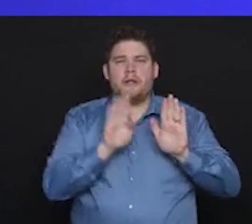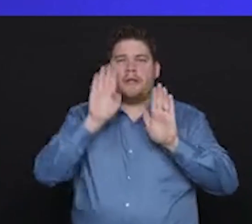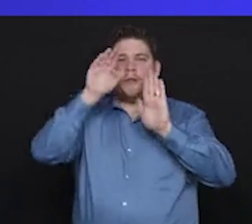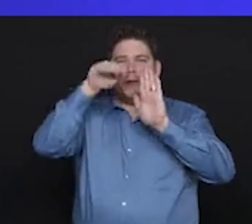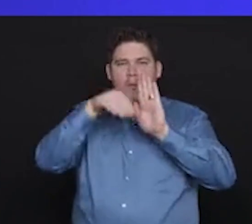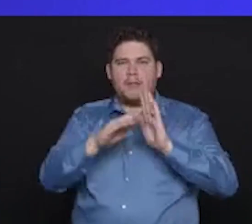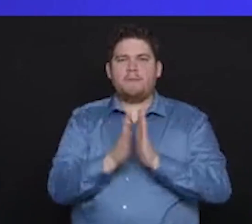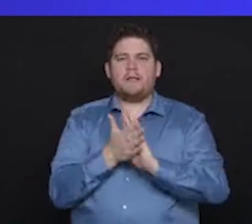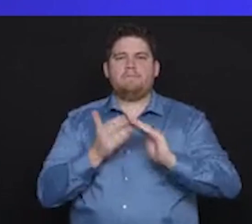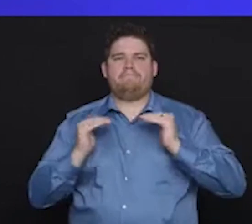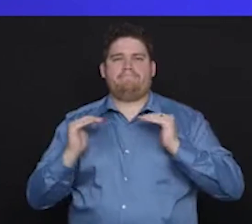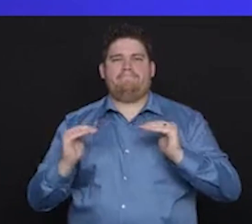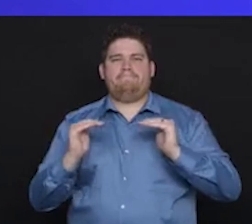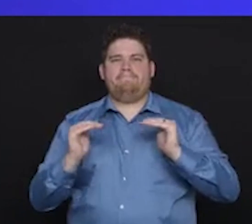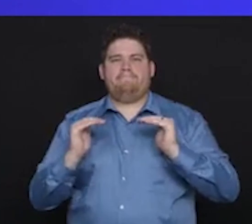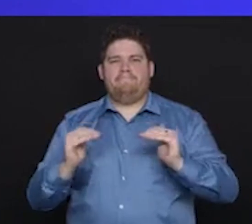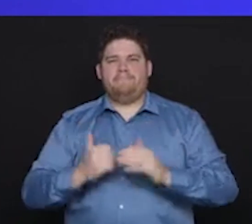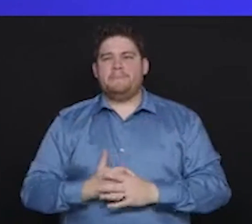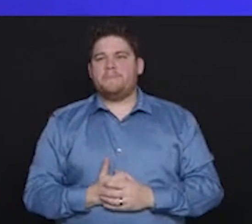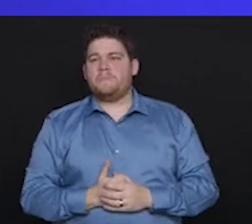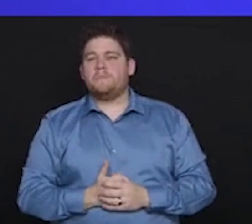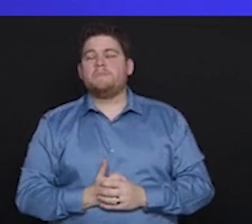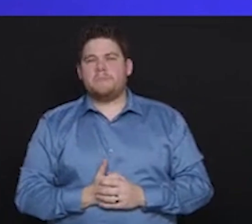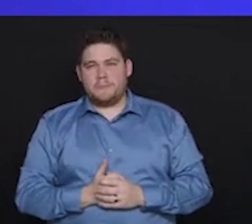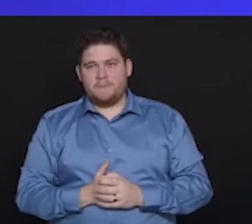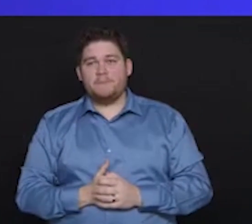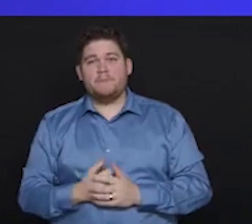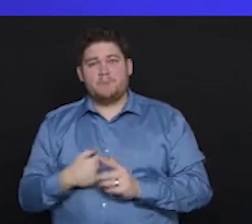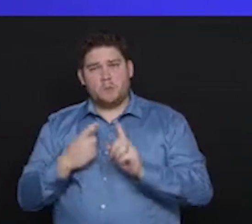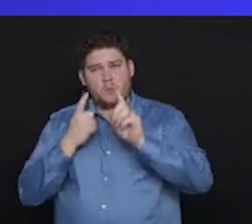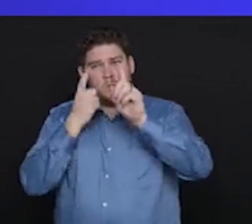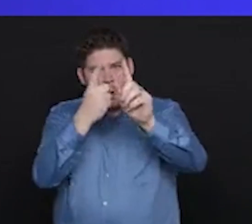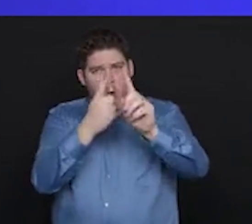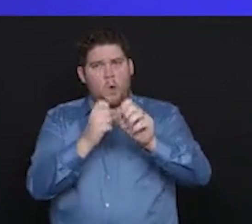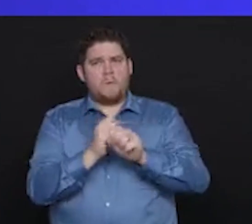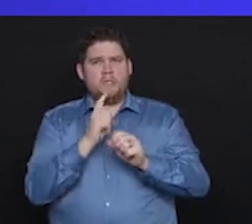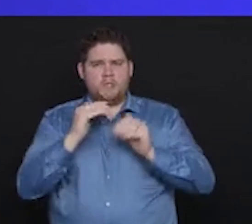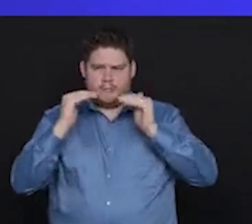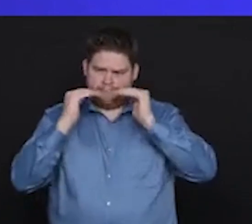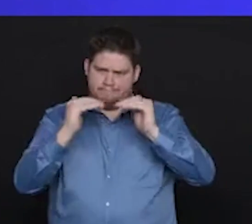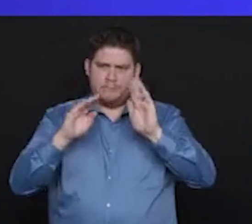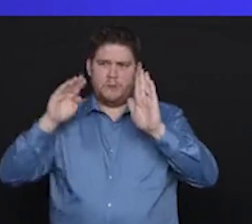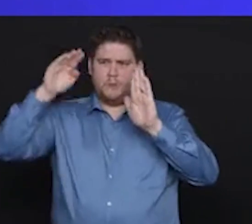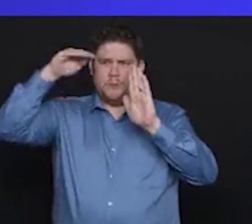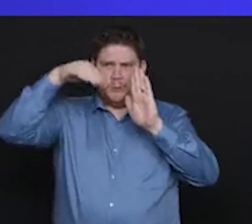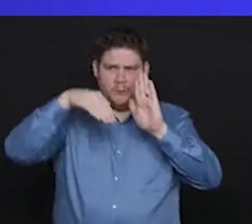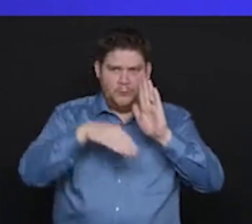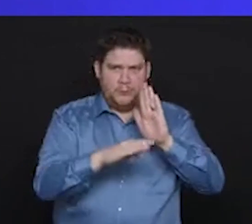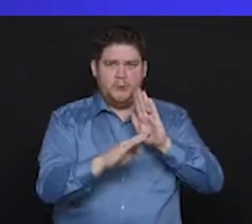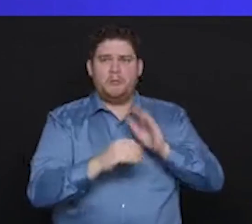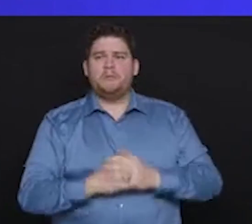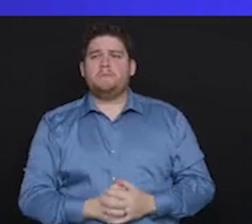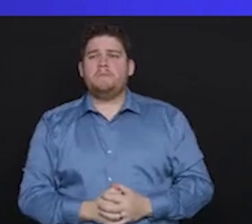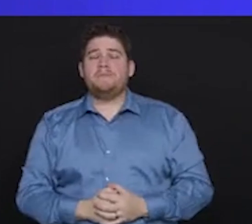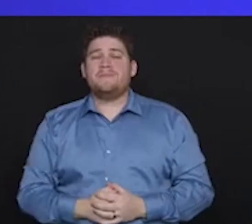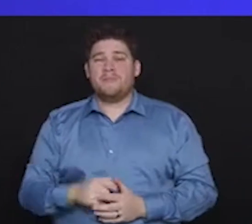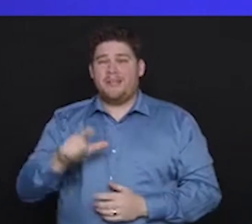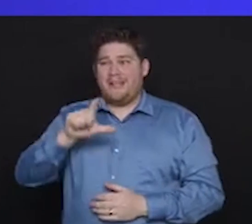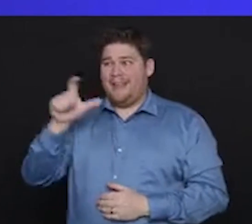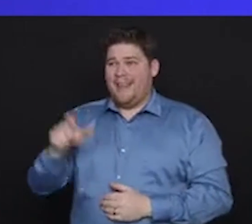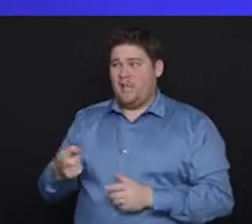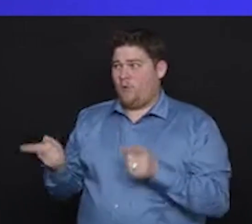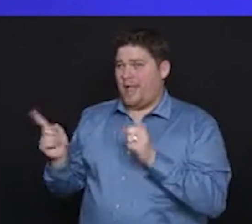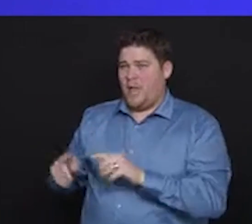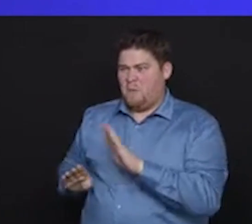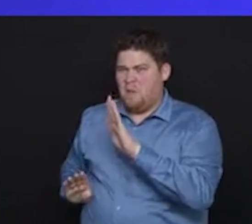focused on, even if we were in a situation like what we've seen in Italy right now, we feel that the